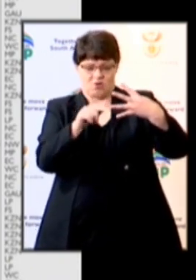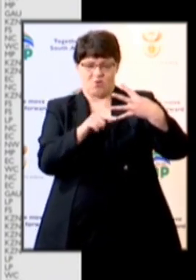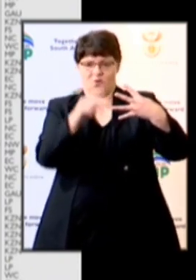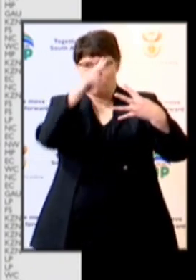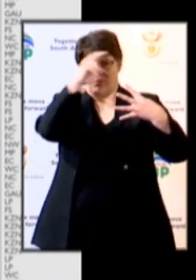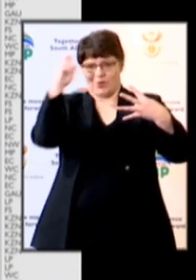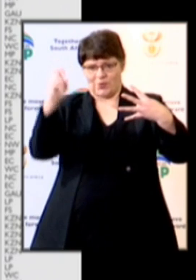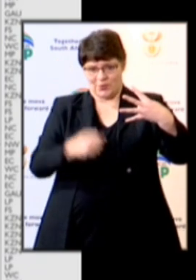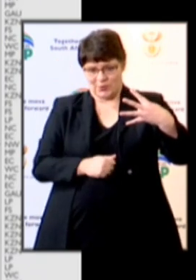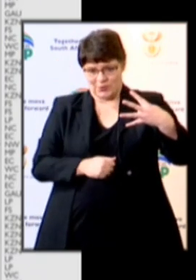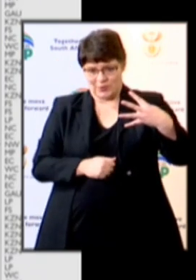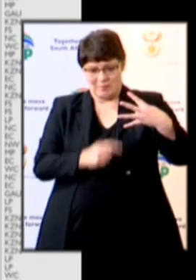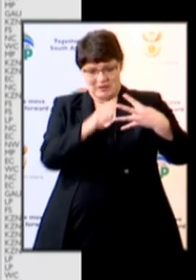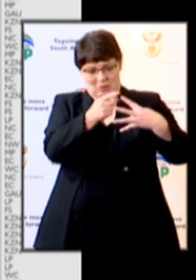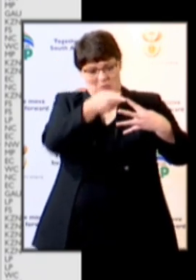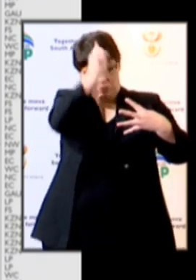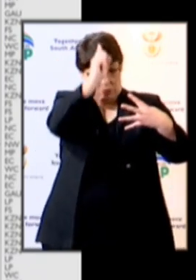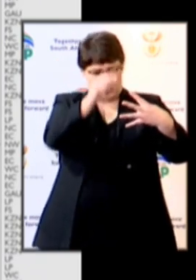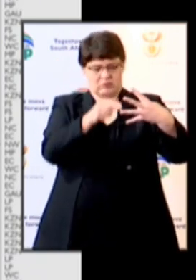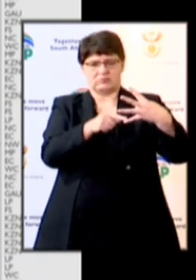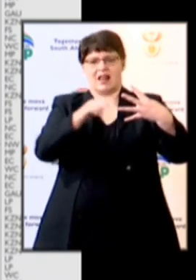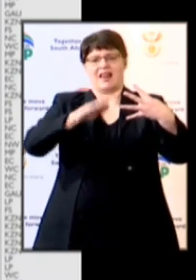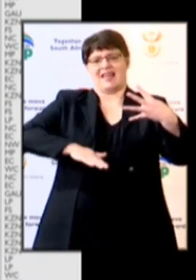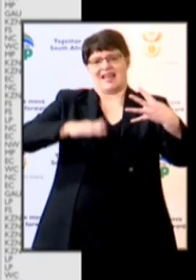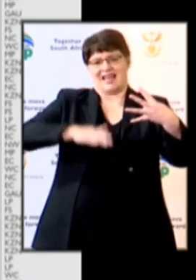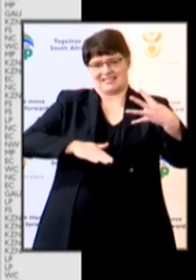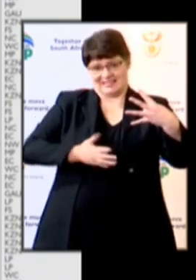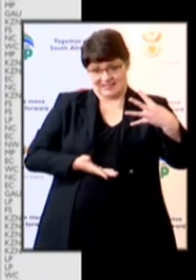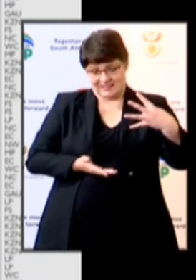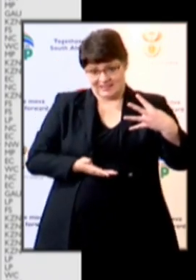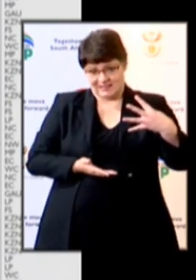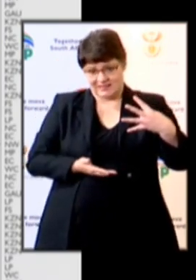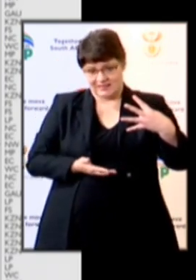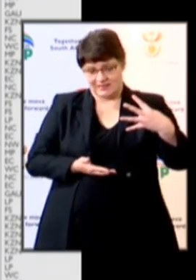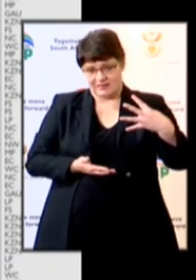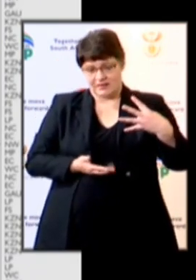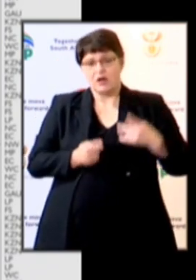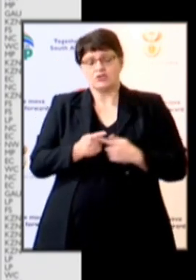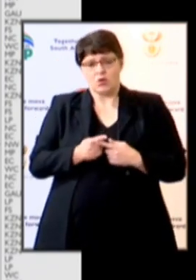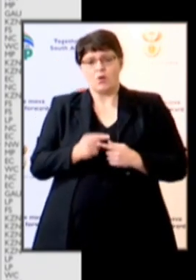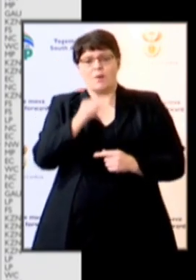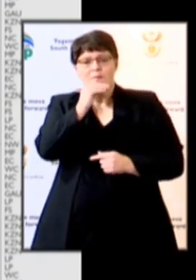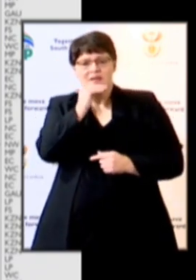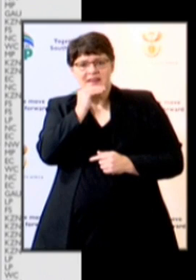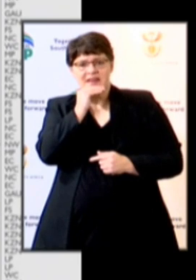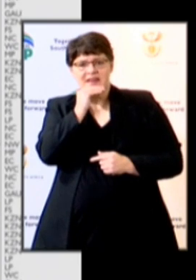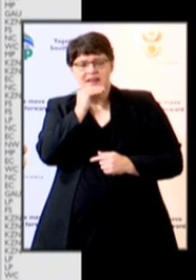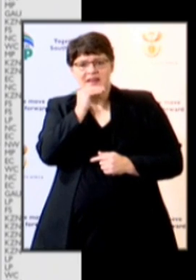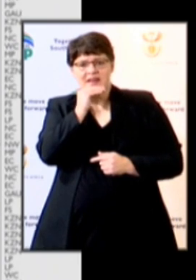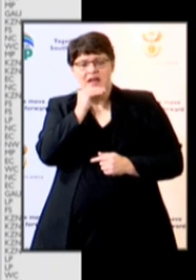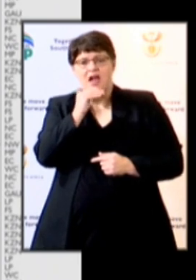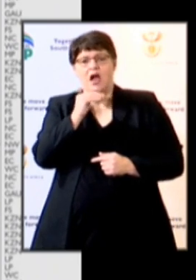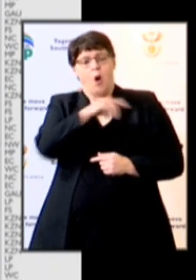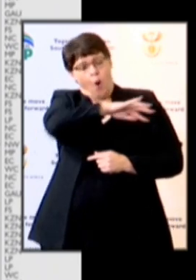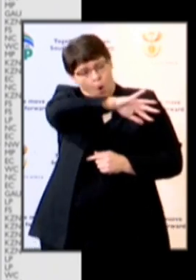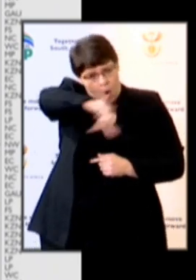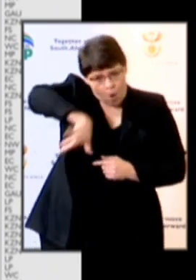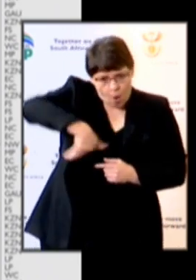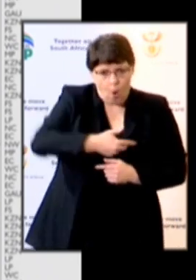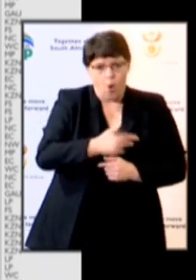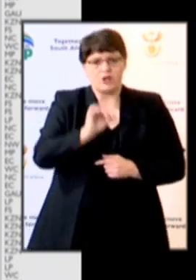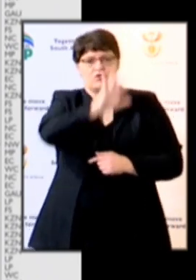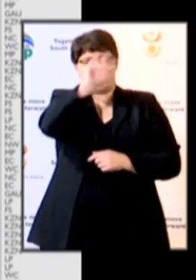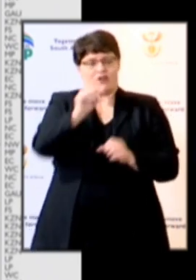shows you exactly where we are. So the whole country is going to be level four.